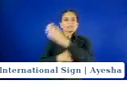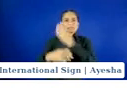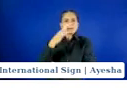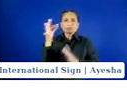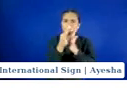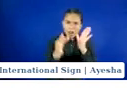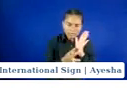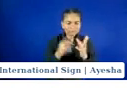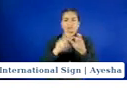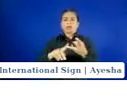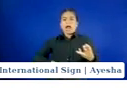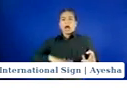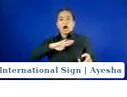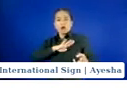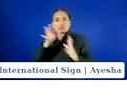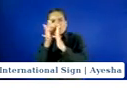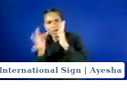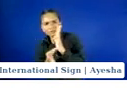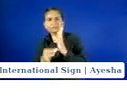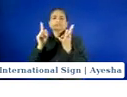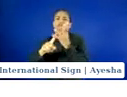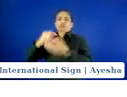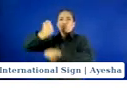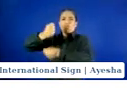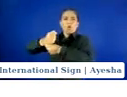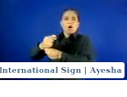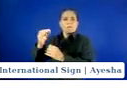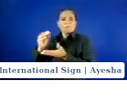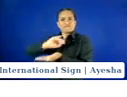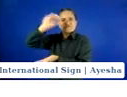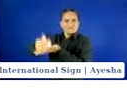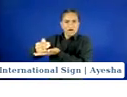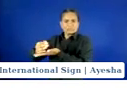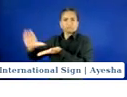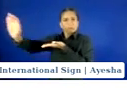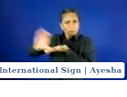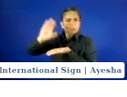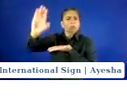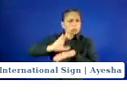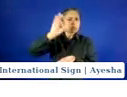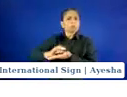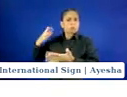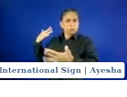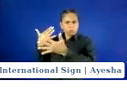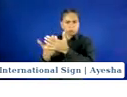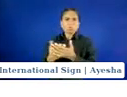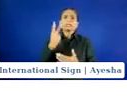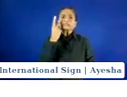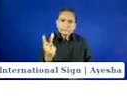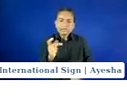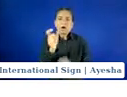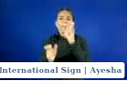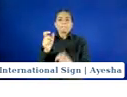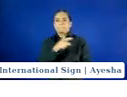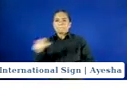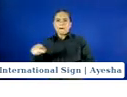Electoral Commission of Zambia. All these had a huge interest in targeting disability as one of the target